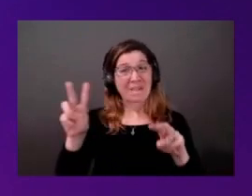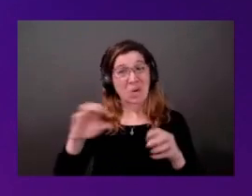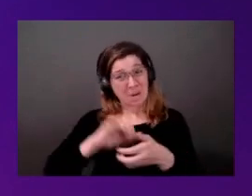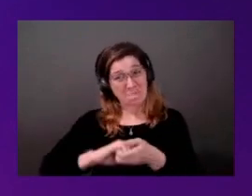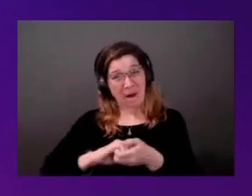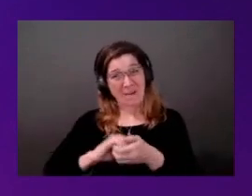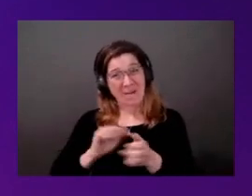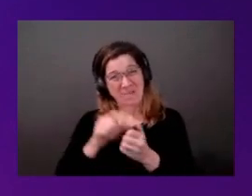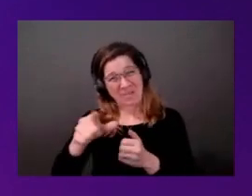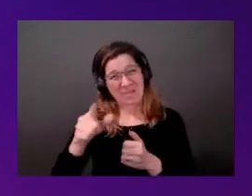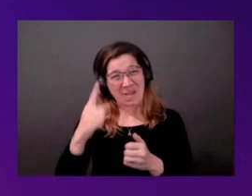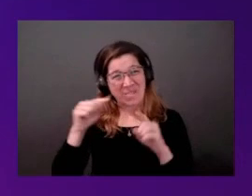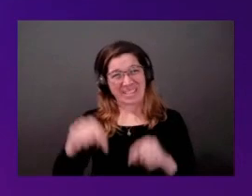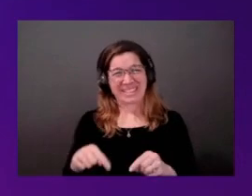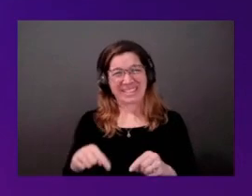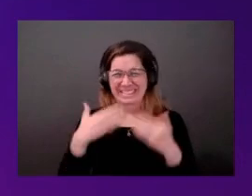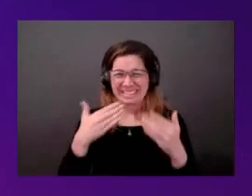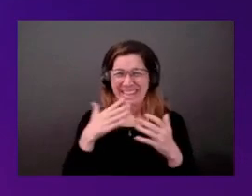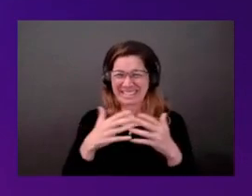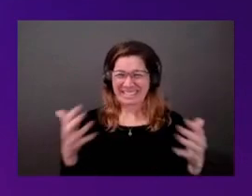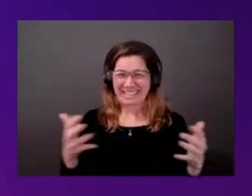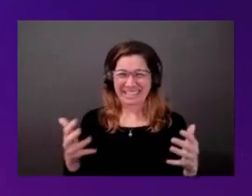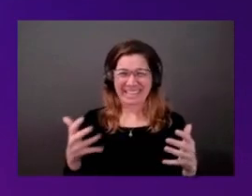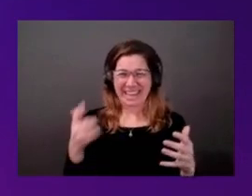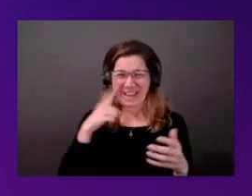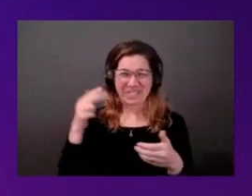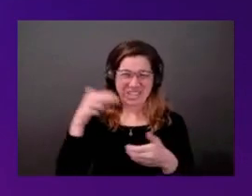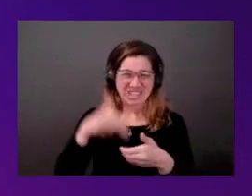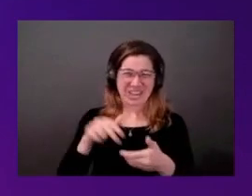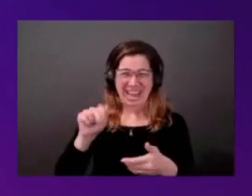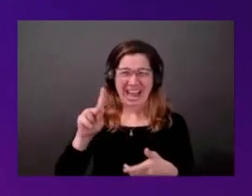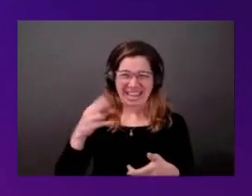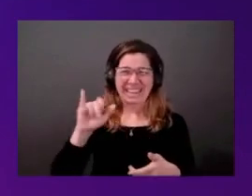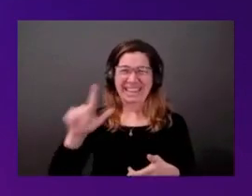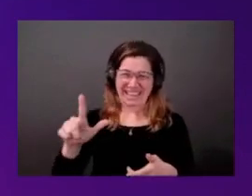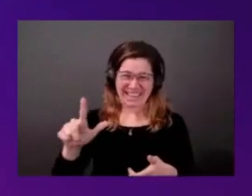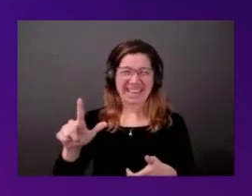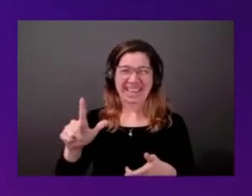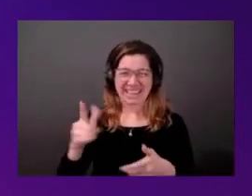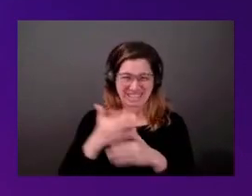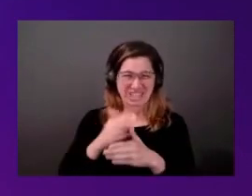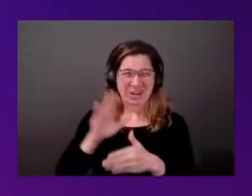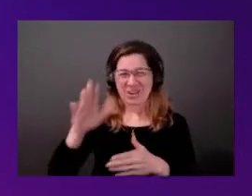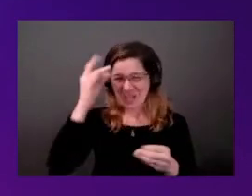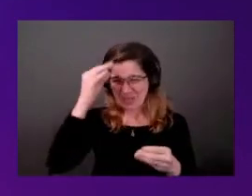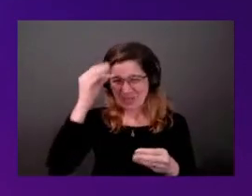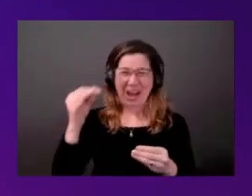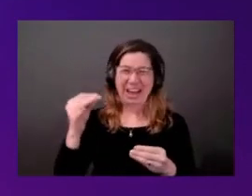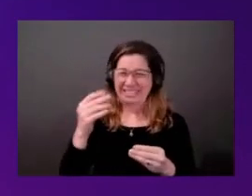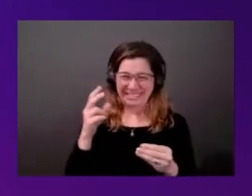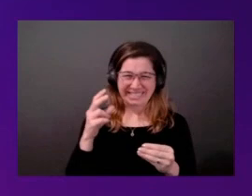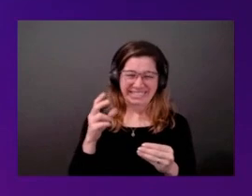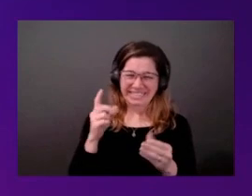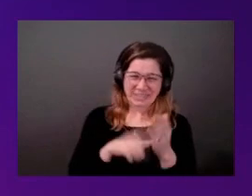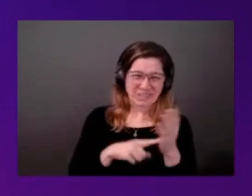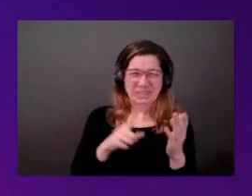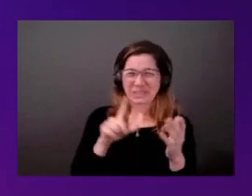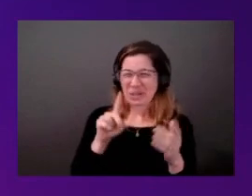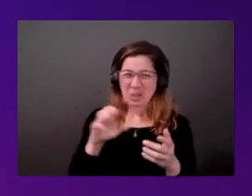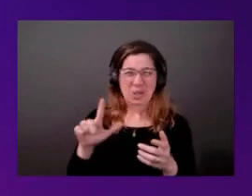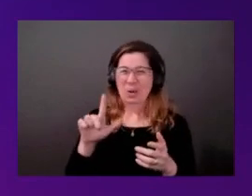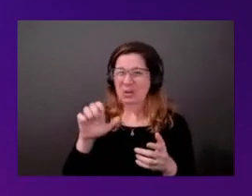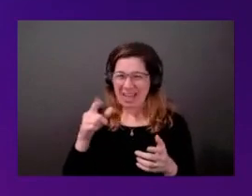And thanks a lot, Akhil, for joining us and sharing your thoughts and insights on local edge processing with AWS